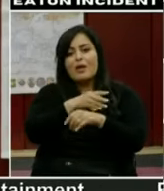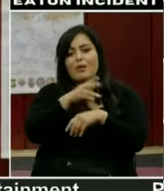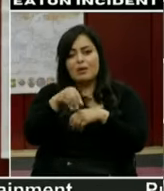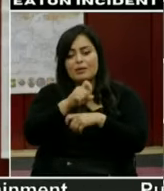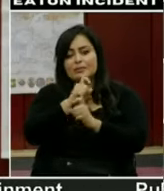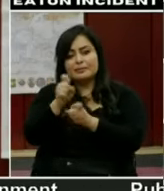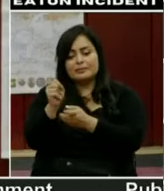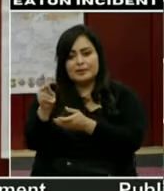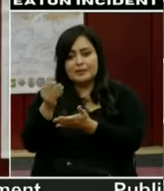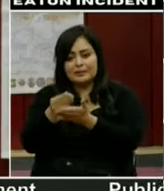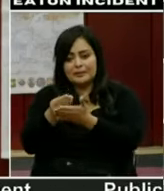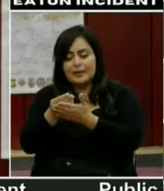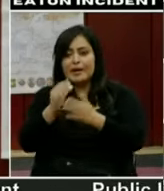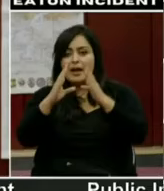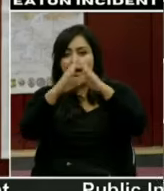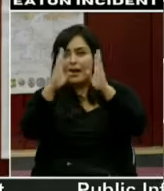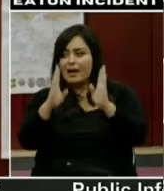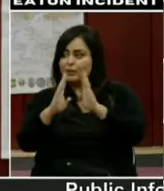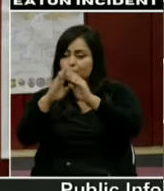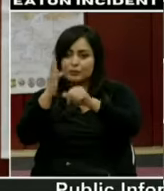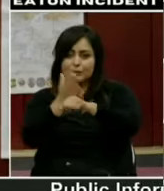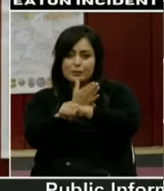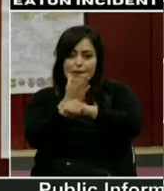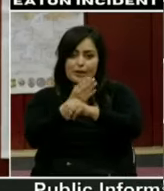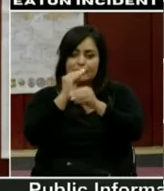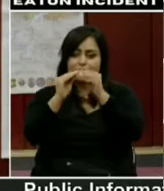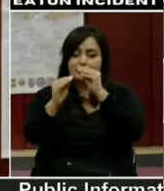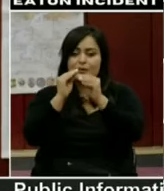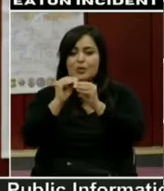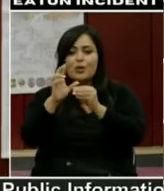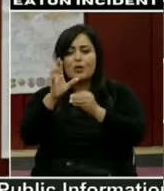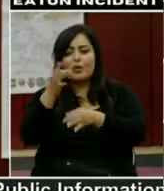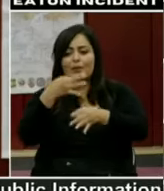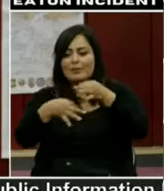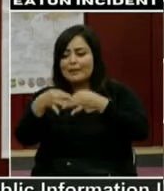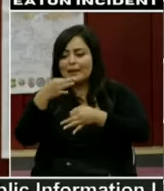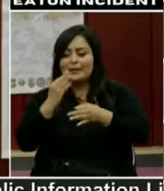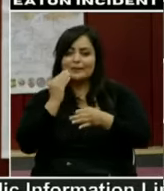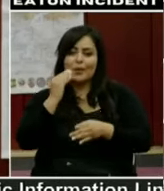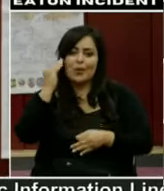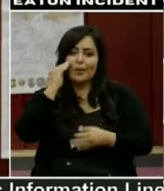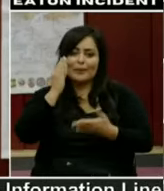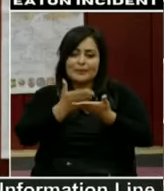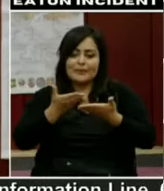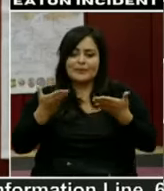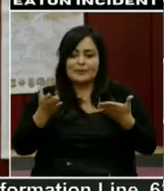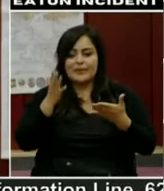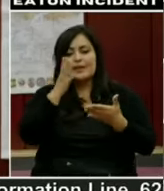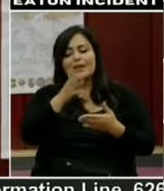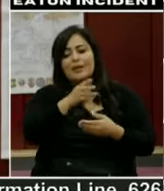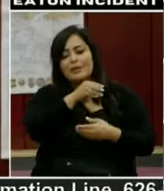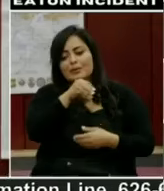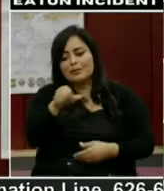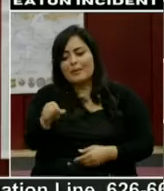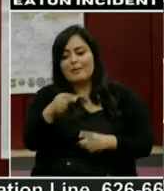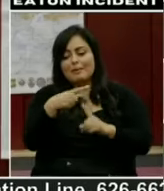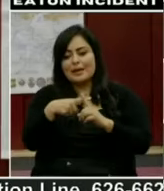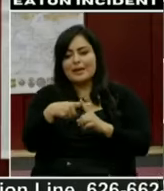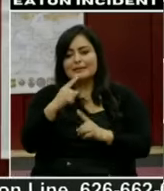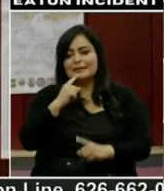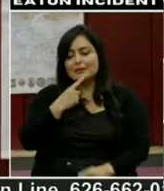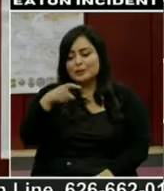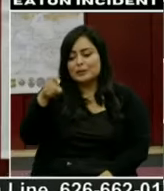for home repairs and replacement of essential household items, and serious needs assistance to